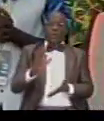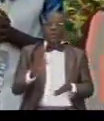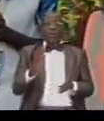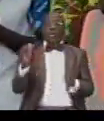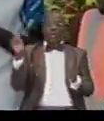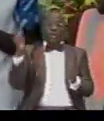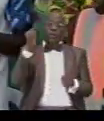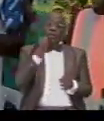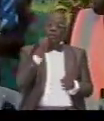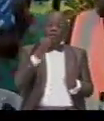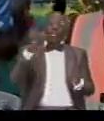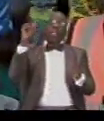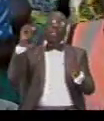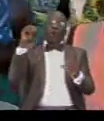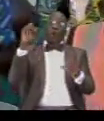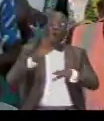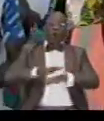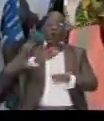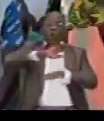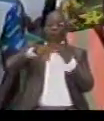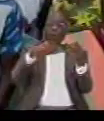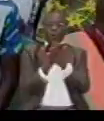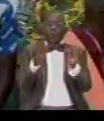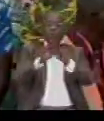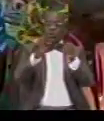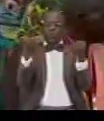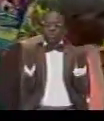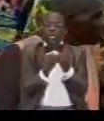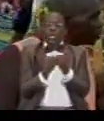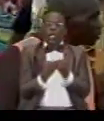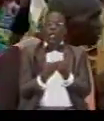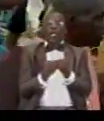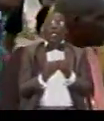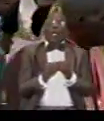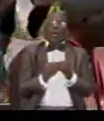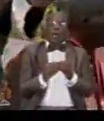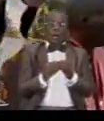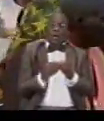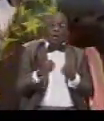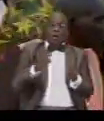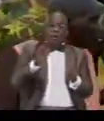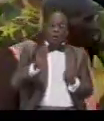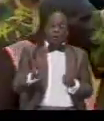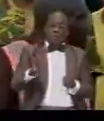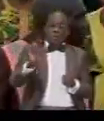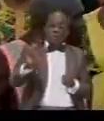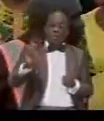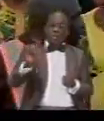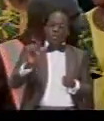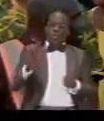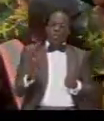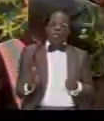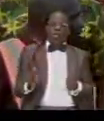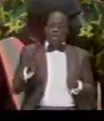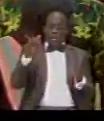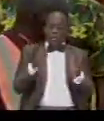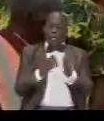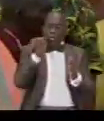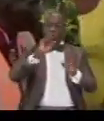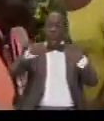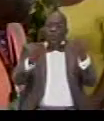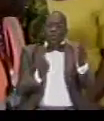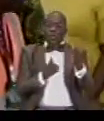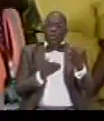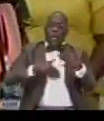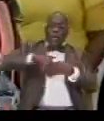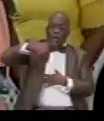all platforms, social media platforms. We want that to be able to move across the world and touch nooks and